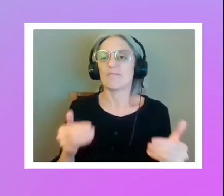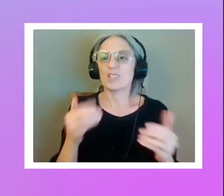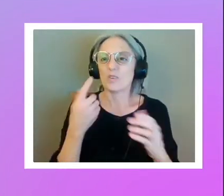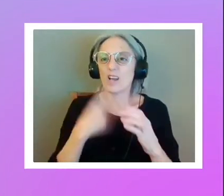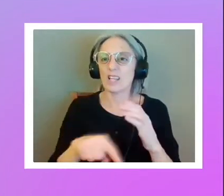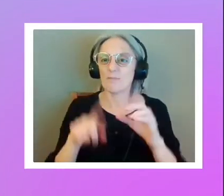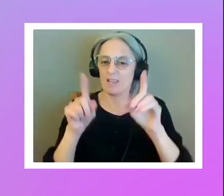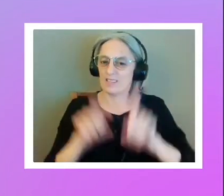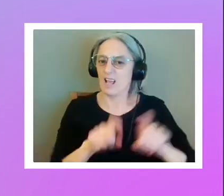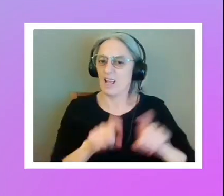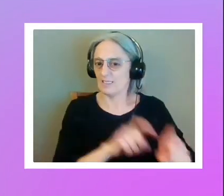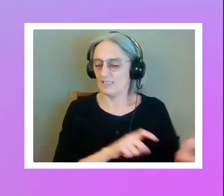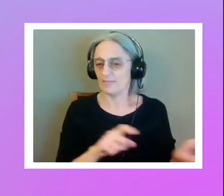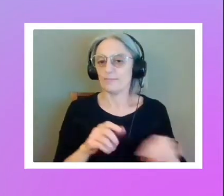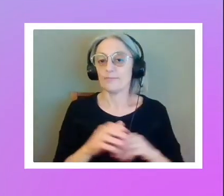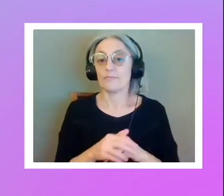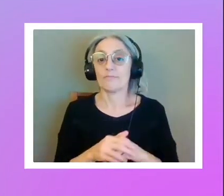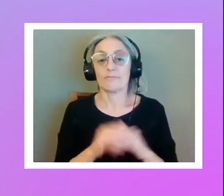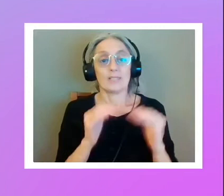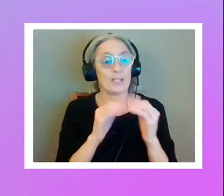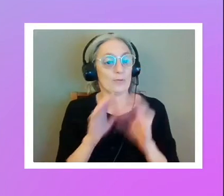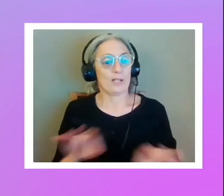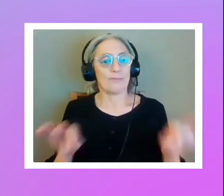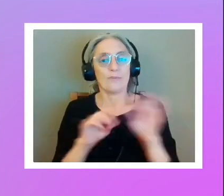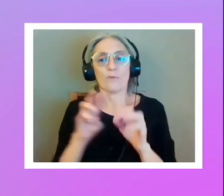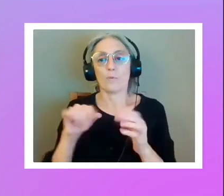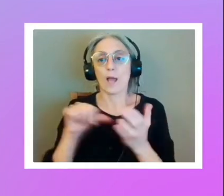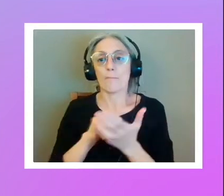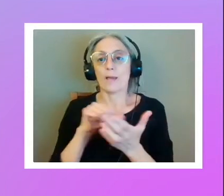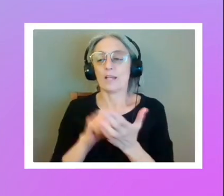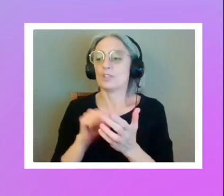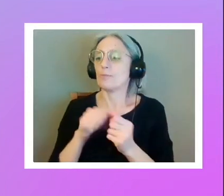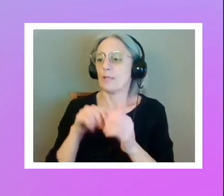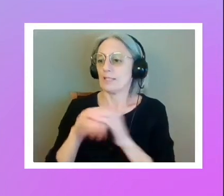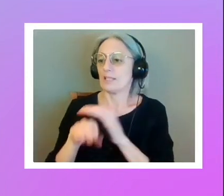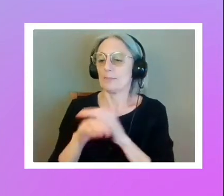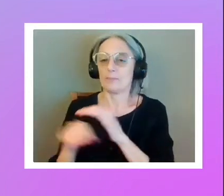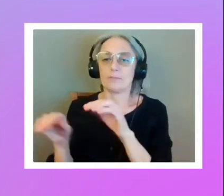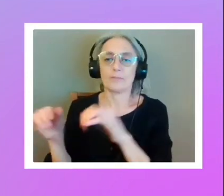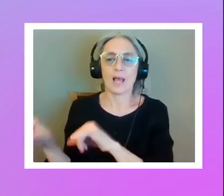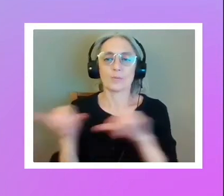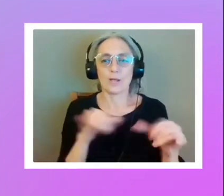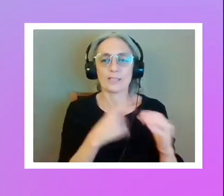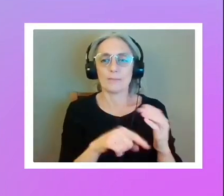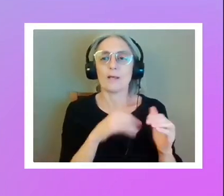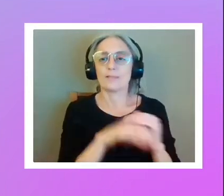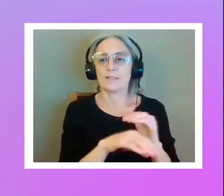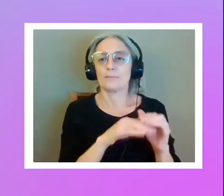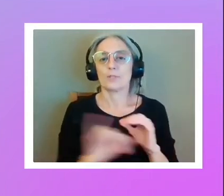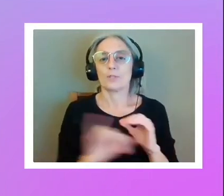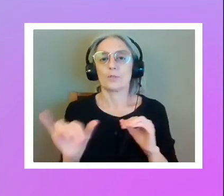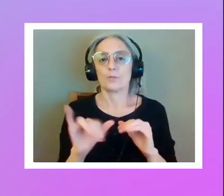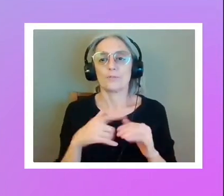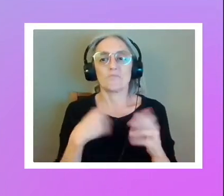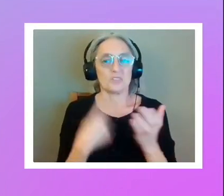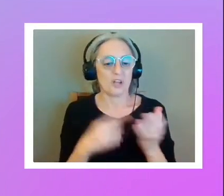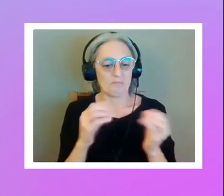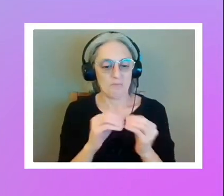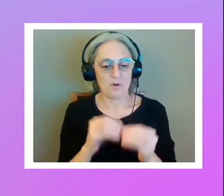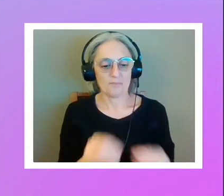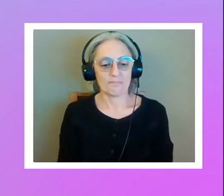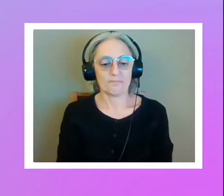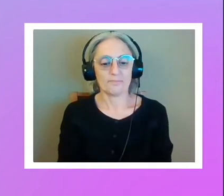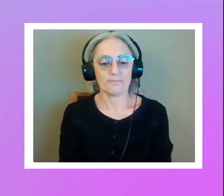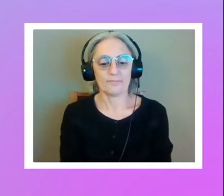because it's just as important for your web pages to be accessible as your emails. So let's talk some more.